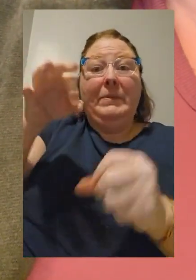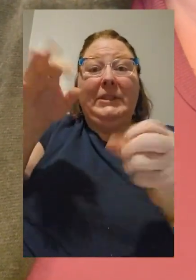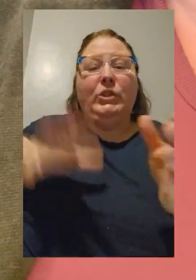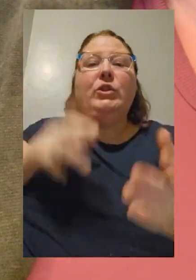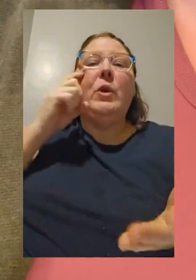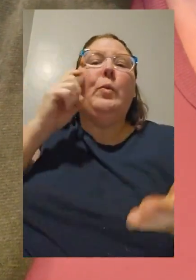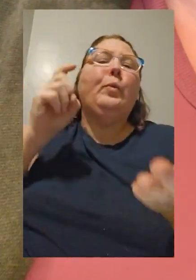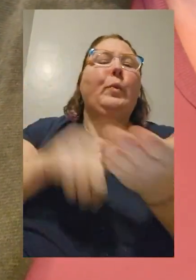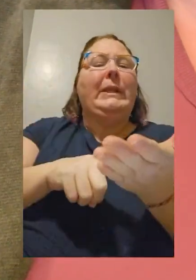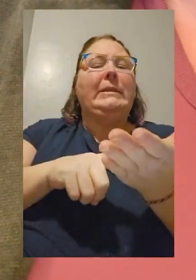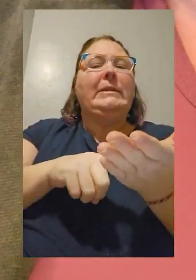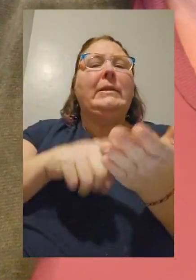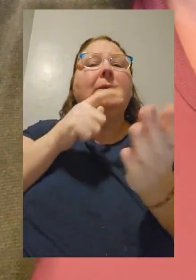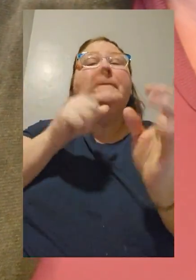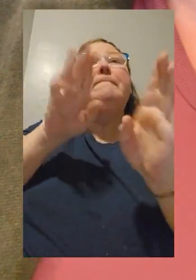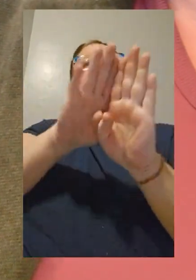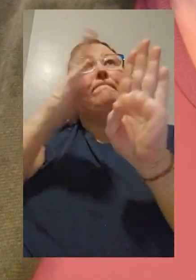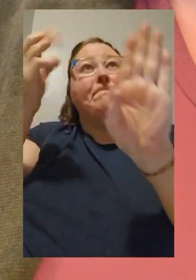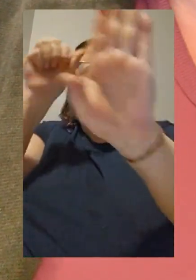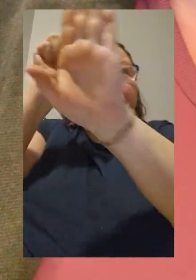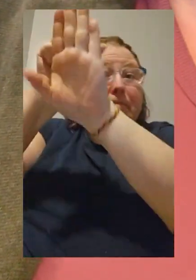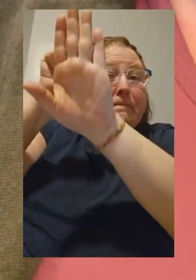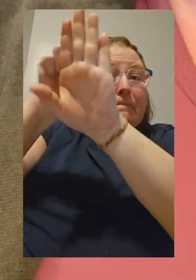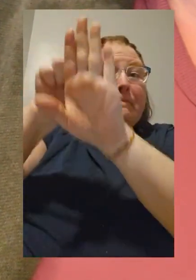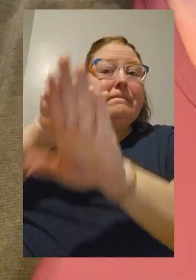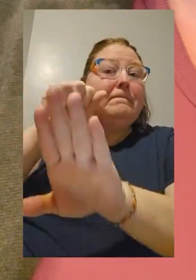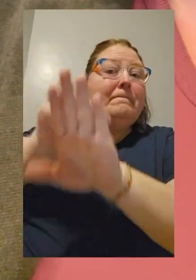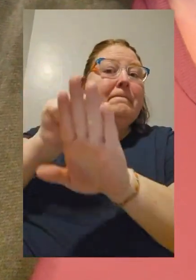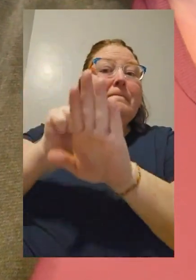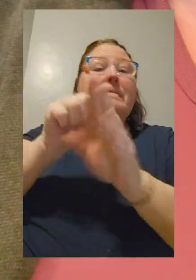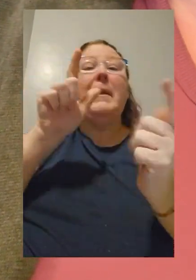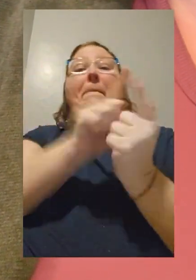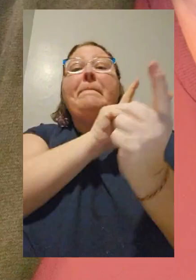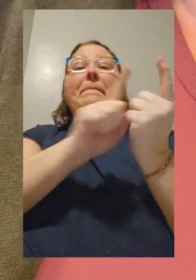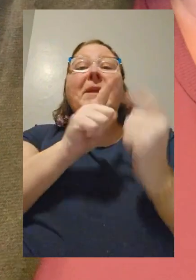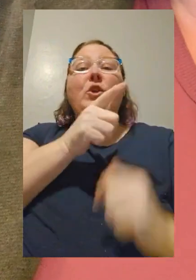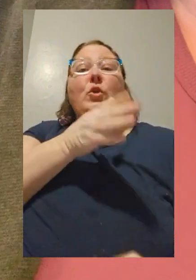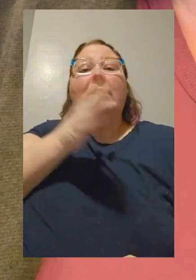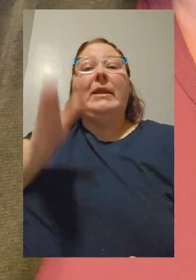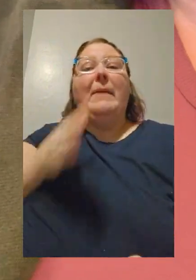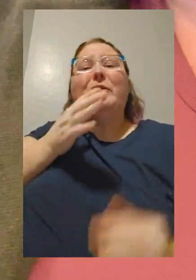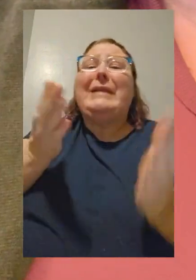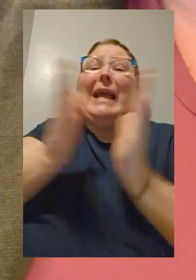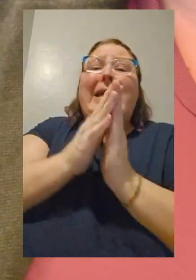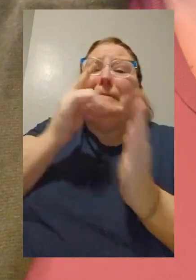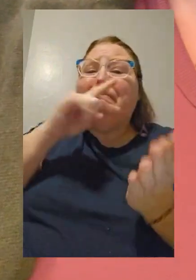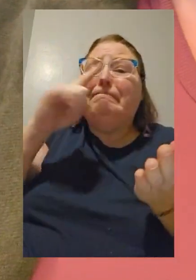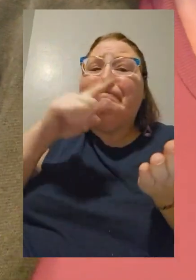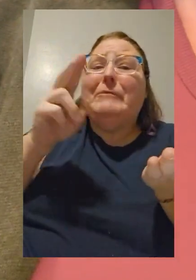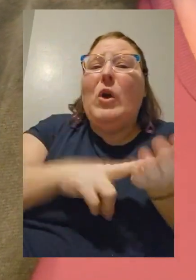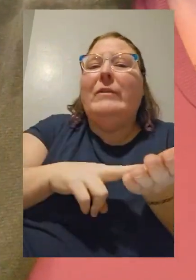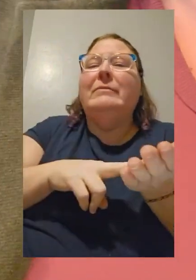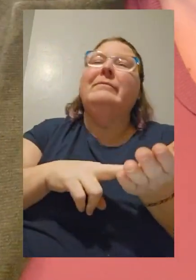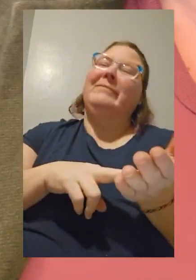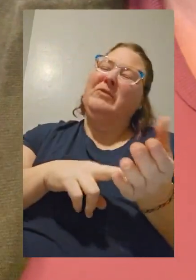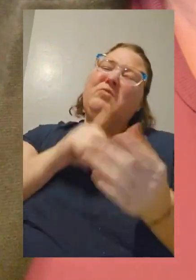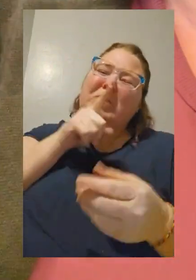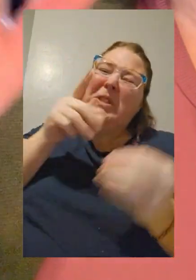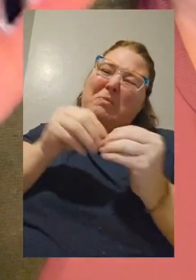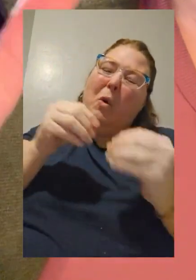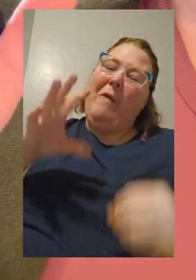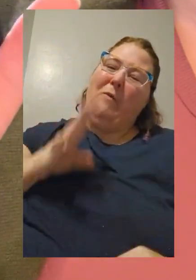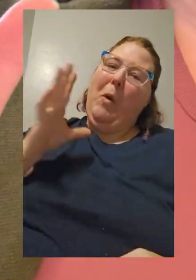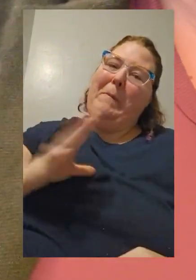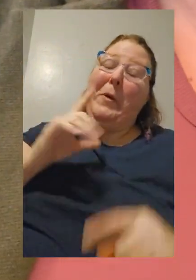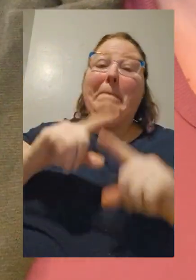volunteer petitioner is acting as a witness. You're going to go door to door and meet your neighbors and ask them for their autograph. Okay, it's a